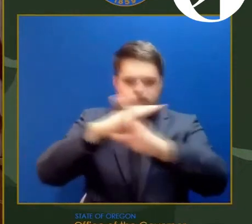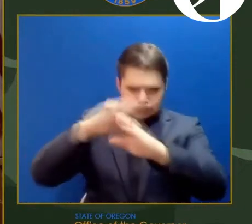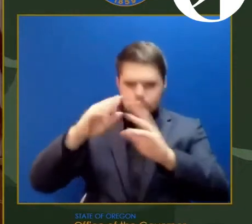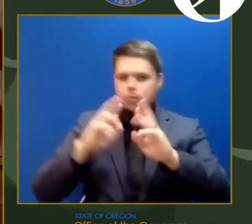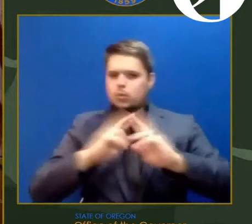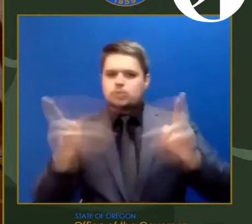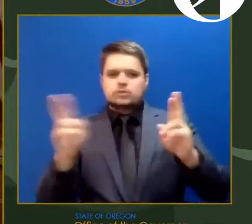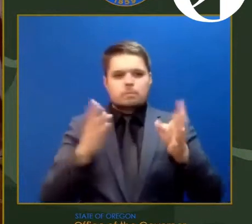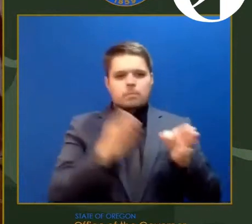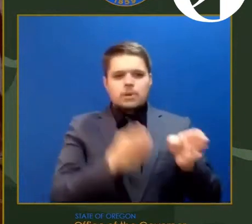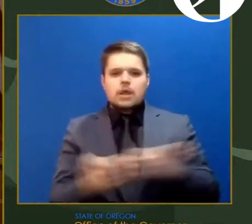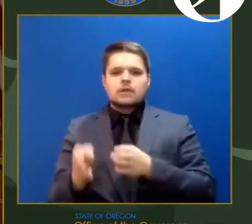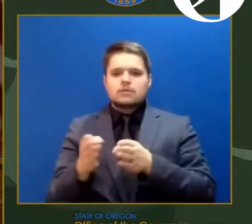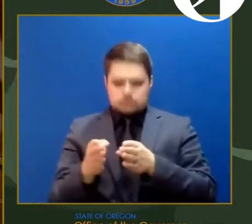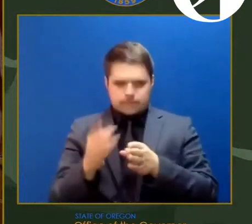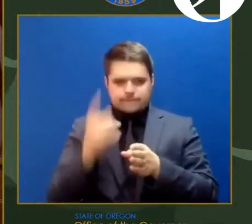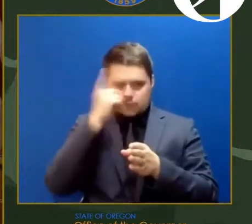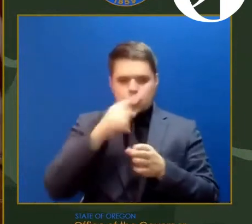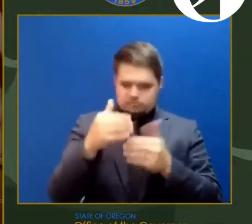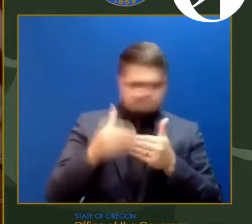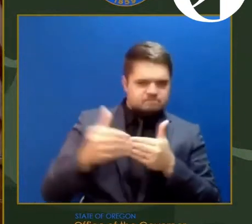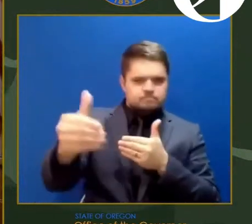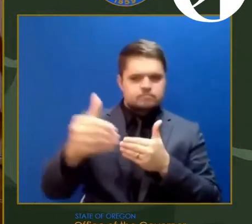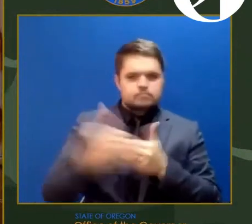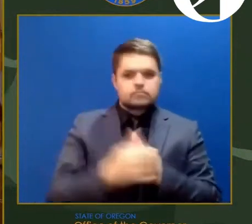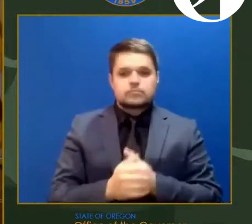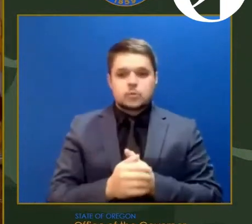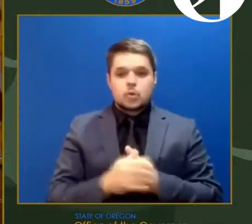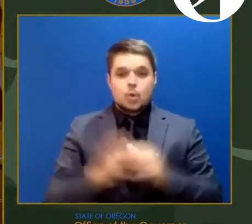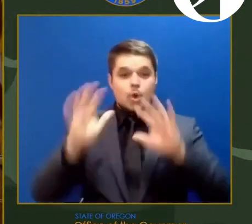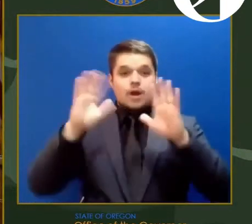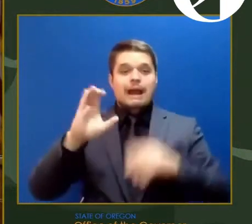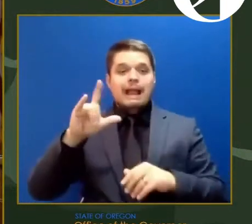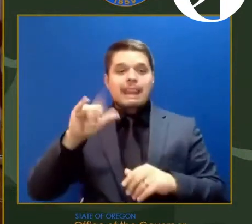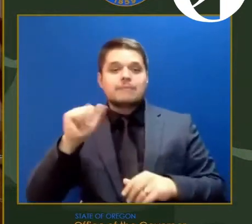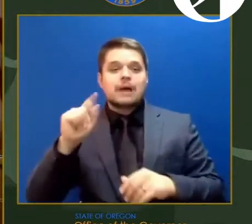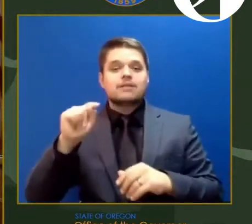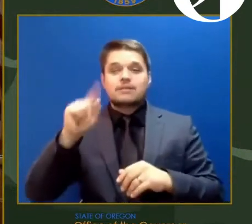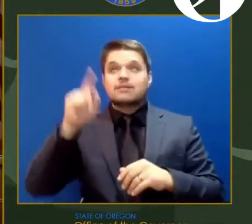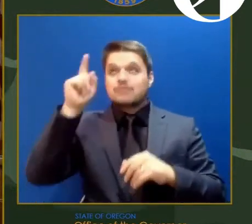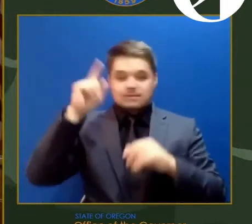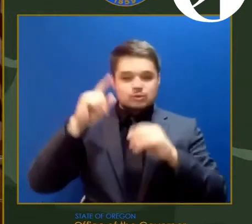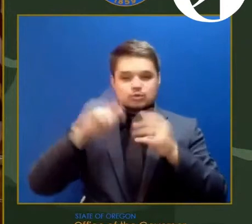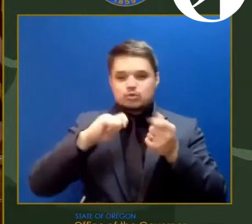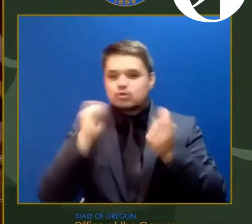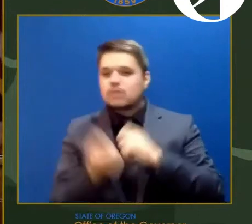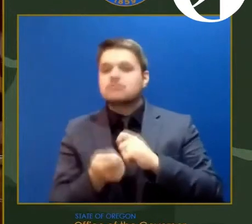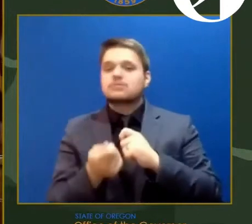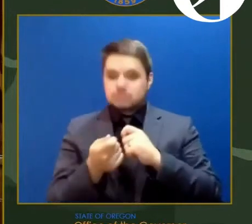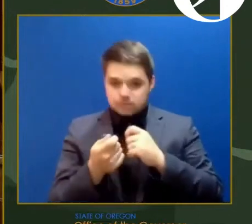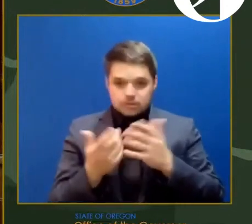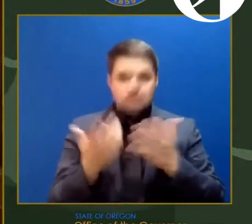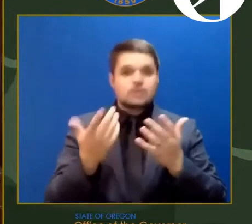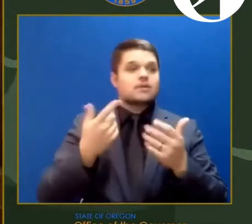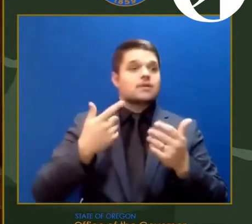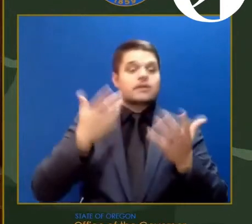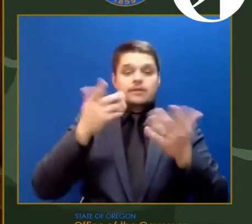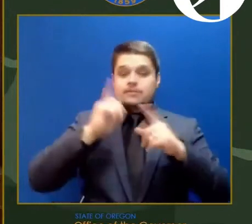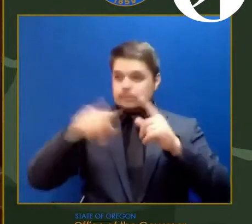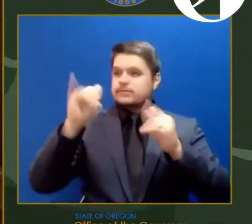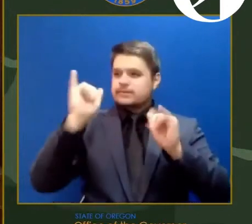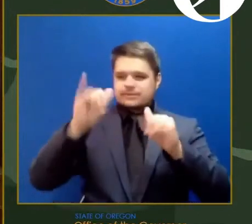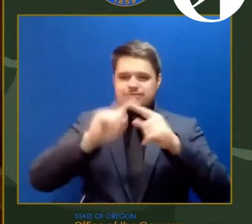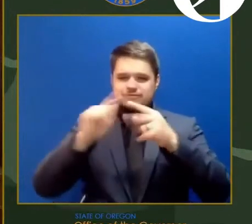climate change, population growth, and record fuel levels combine to create growing wildfire debt,